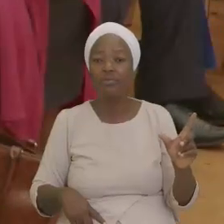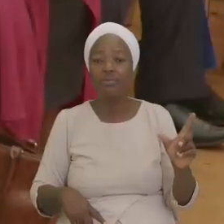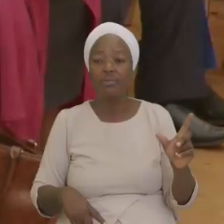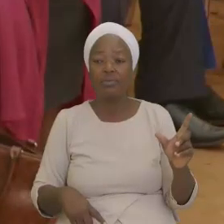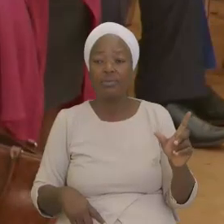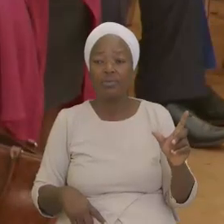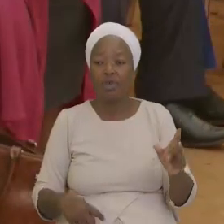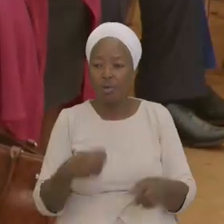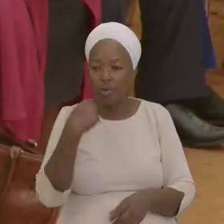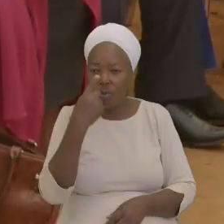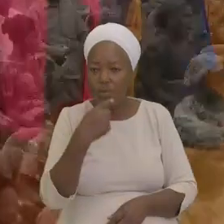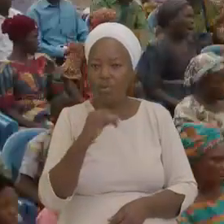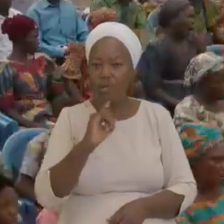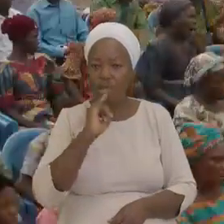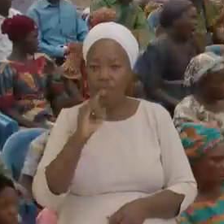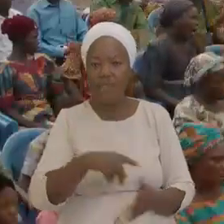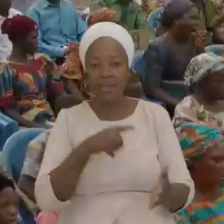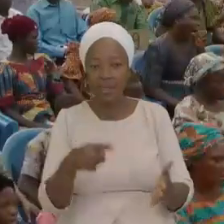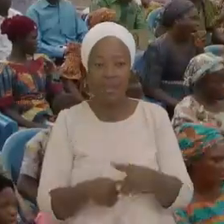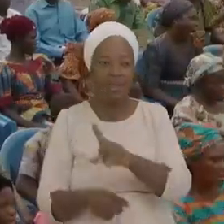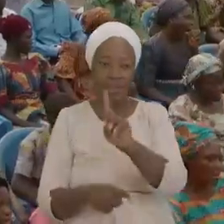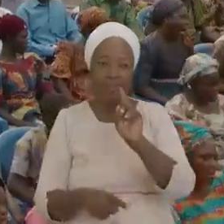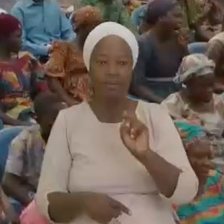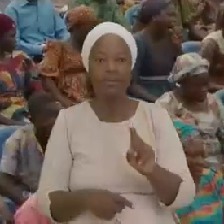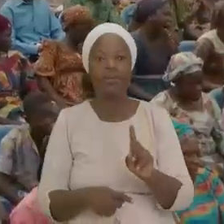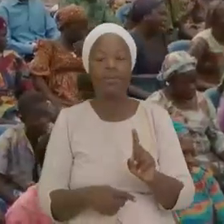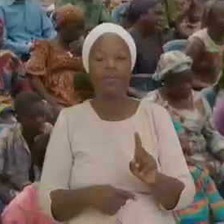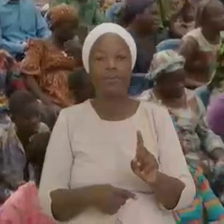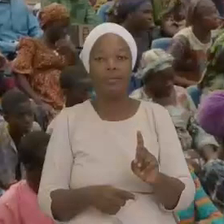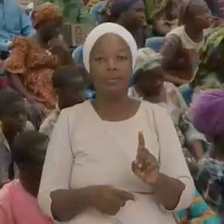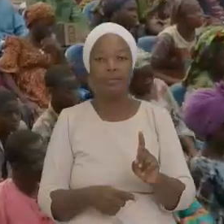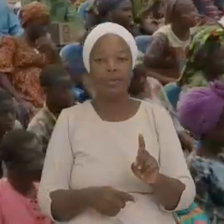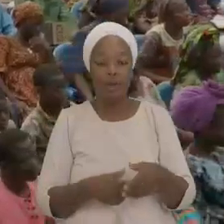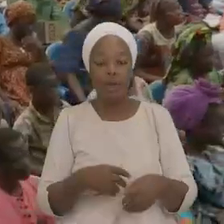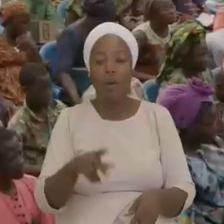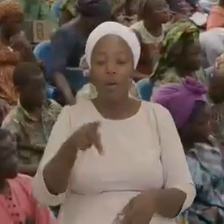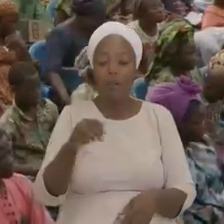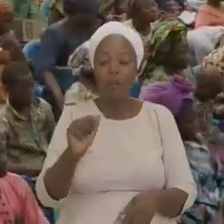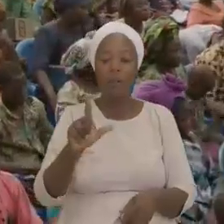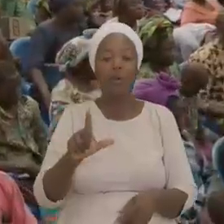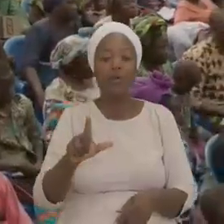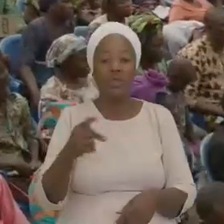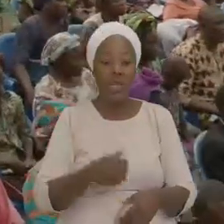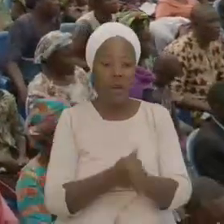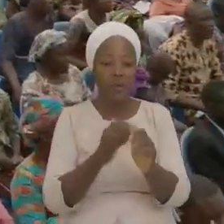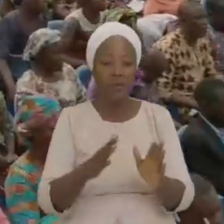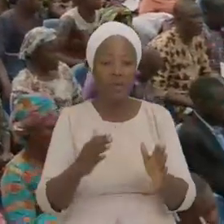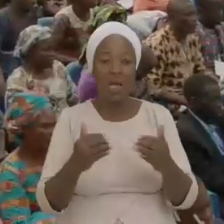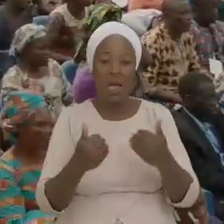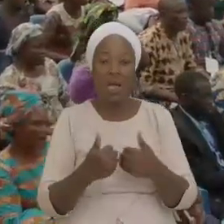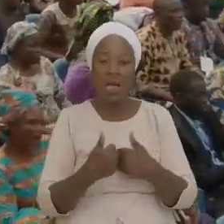who is this? Paul the Apostle, he had become Brother